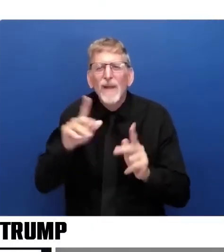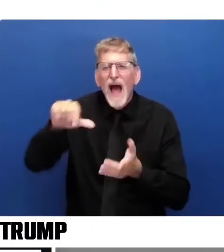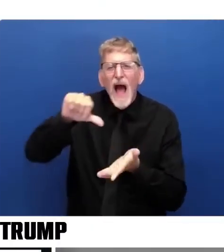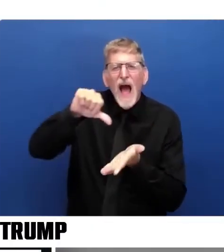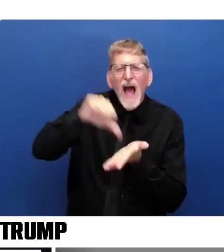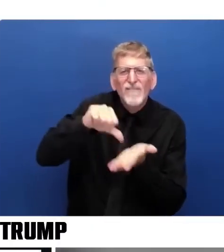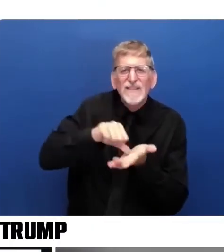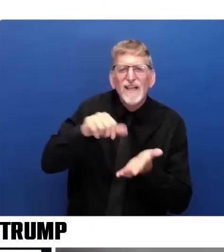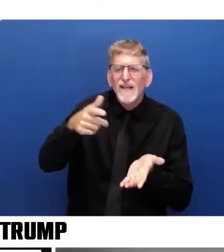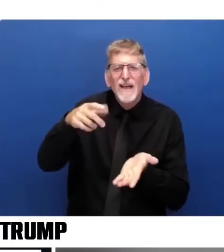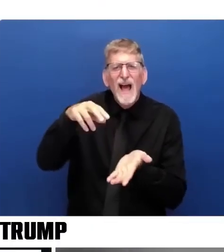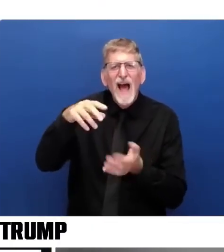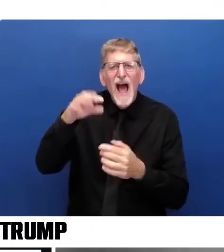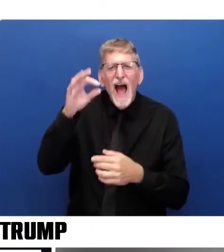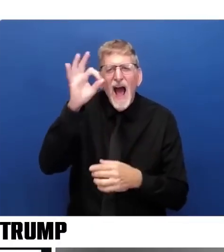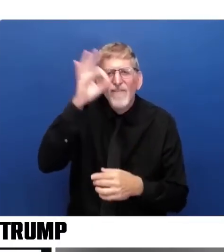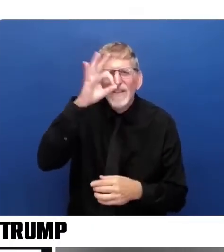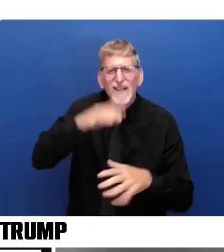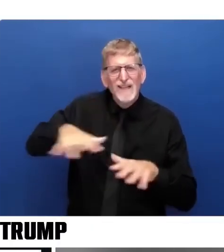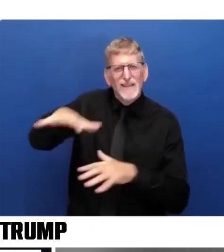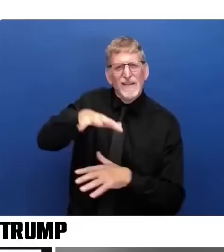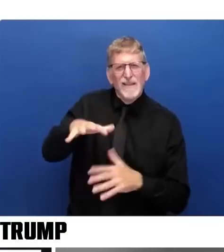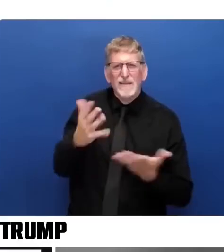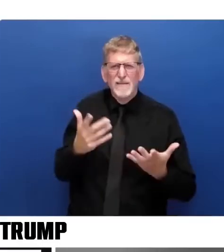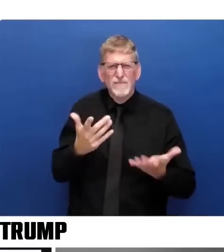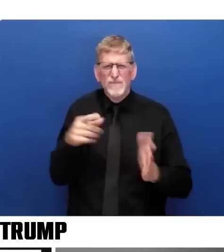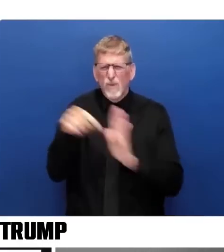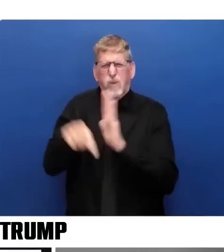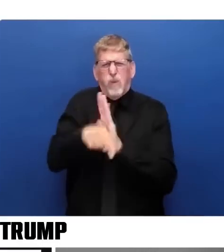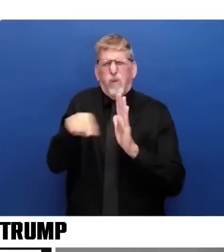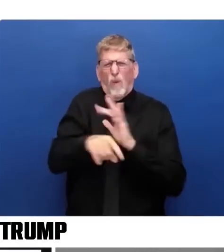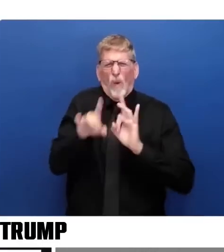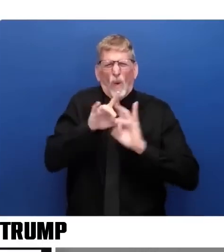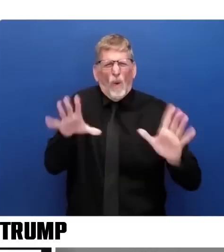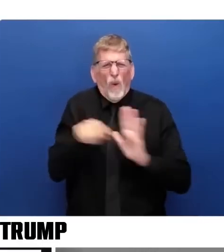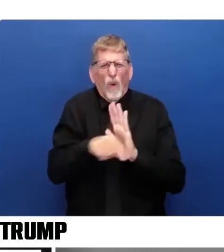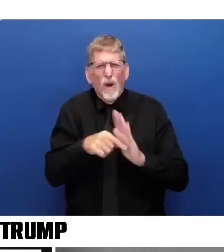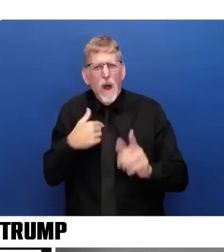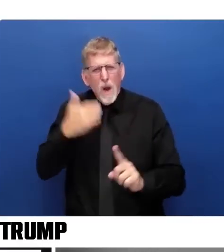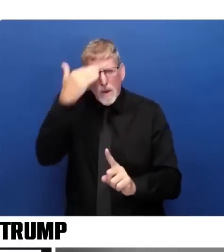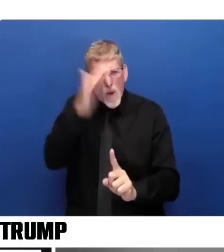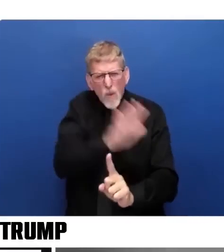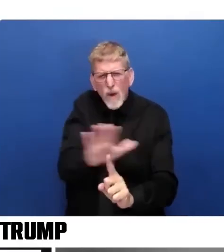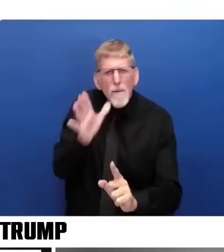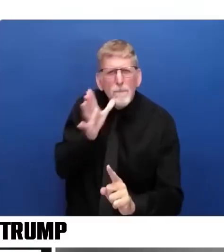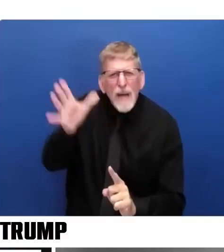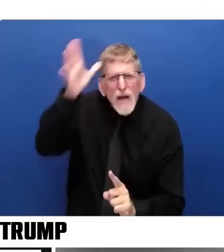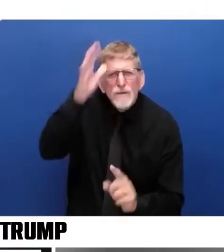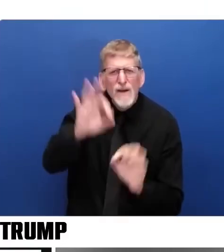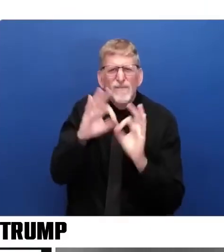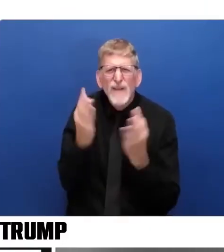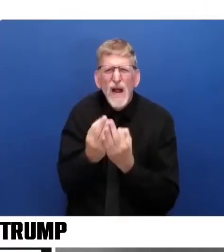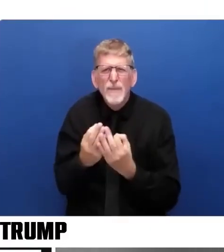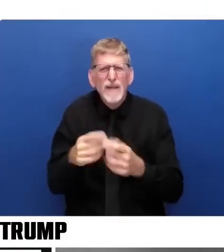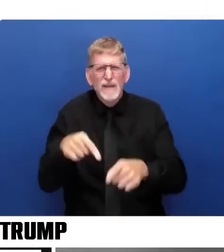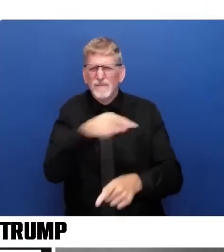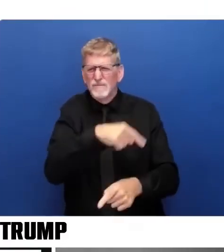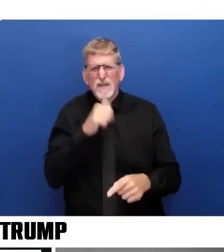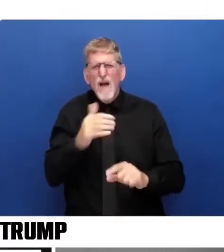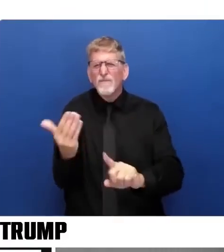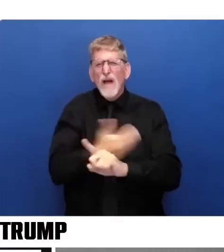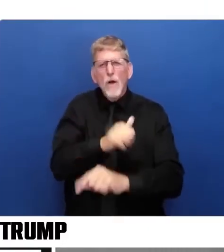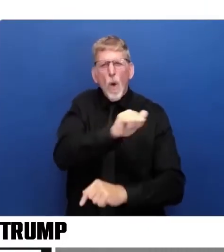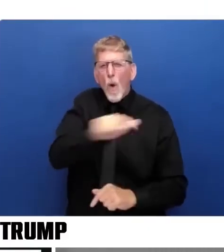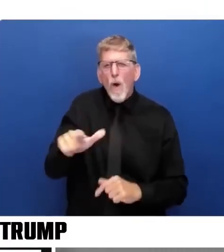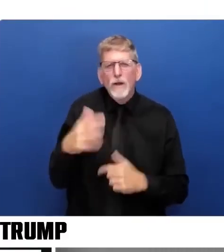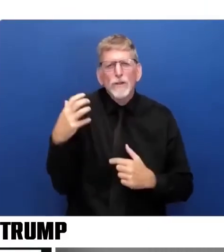and violently killed. And I got to know the parents and the family. They didn't fire. They should have fired all those generals, all those top people, because